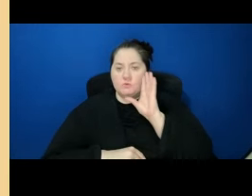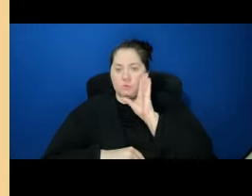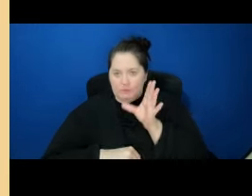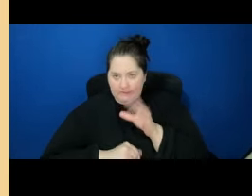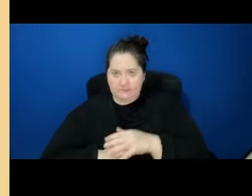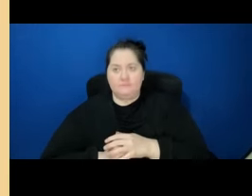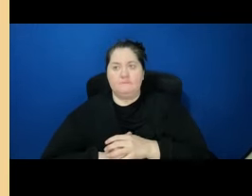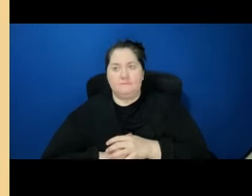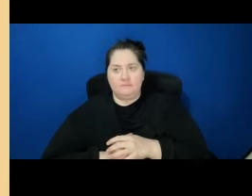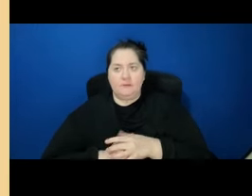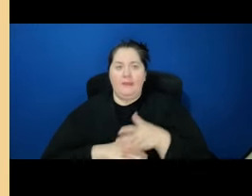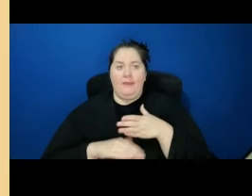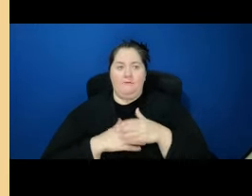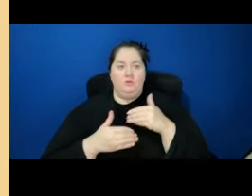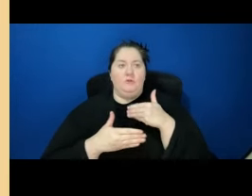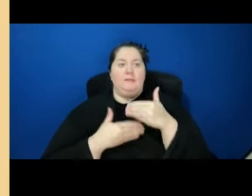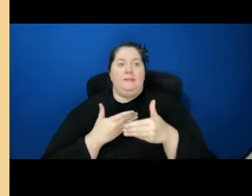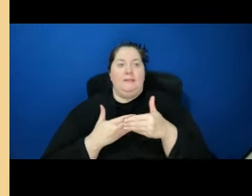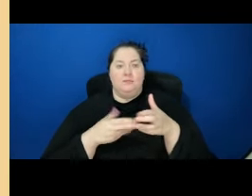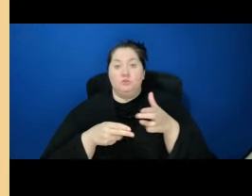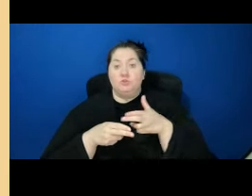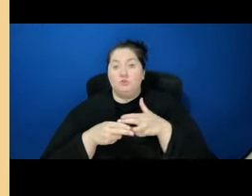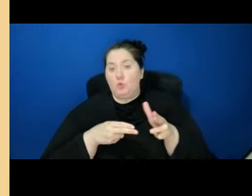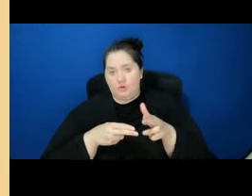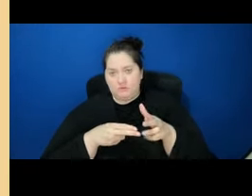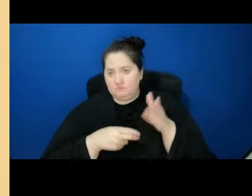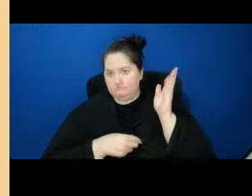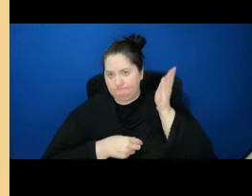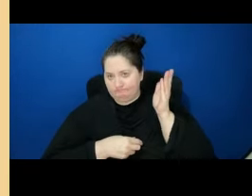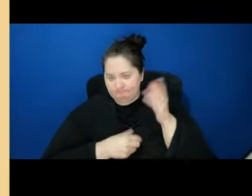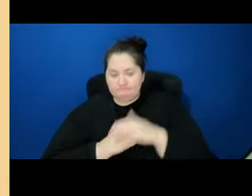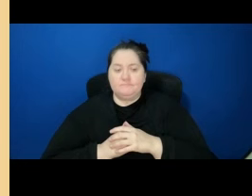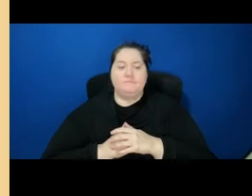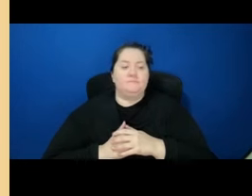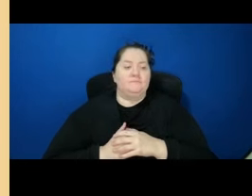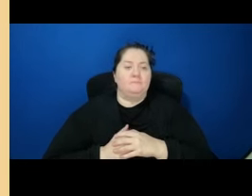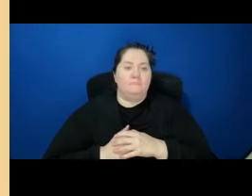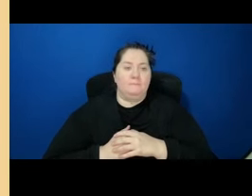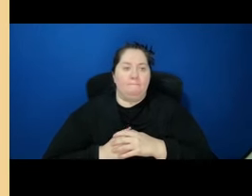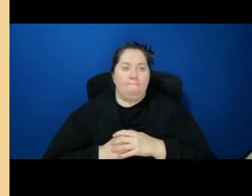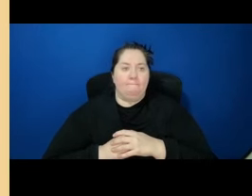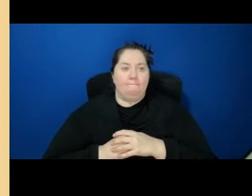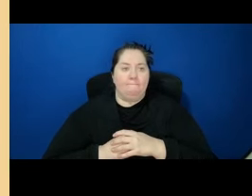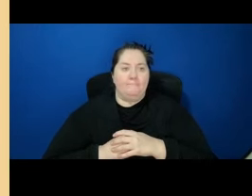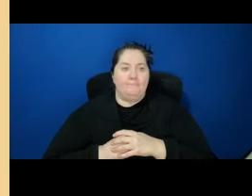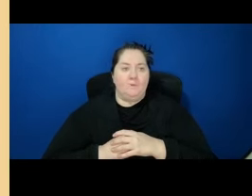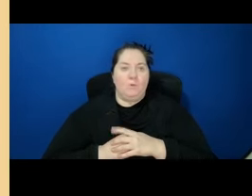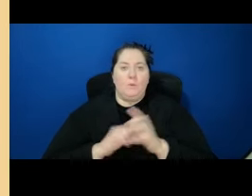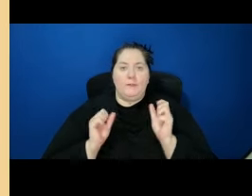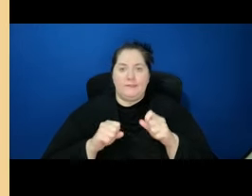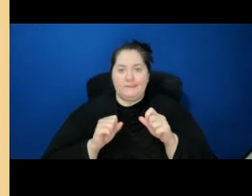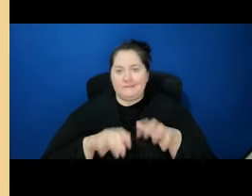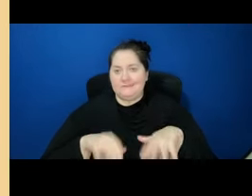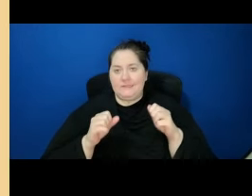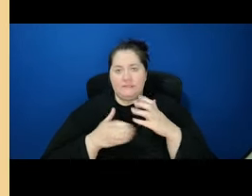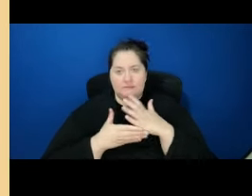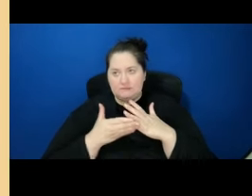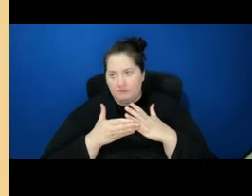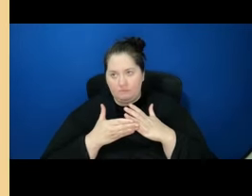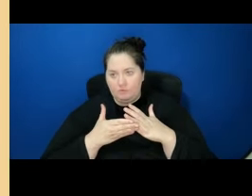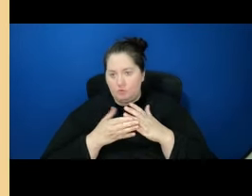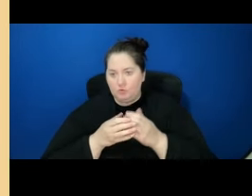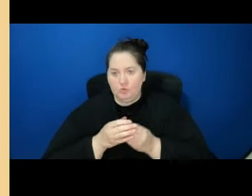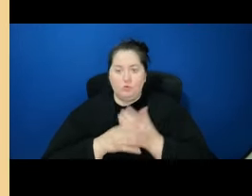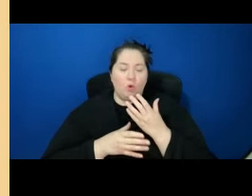answer after the next it's a shorter set of slides. And we could even take up some of the